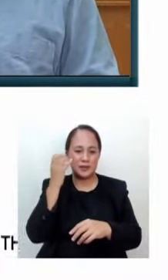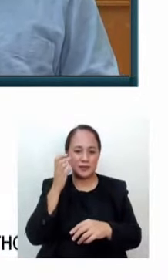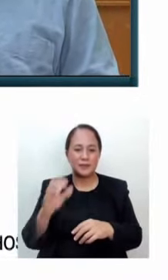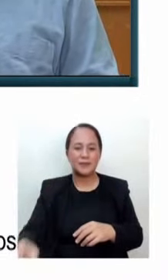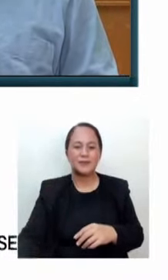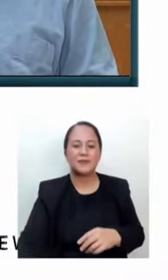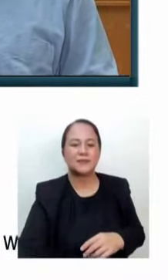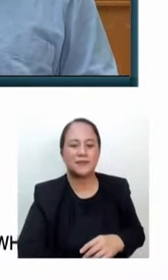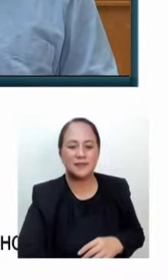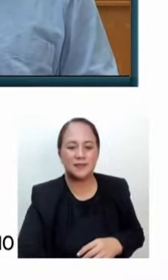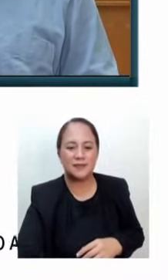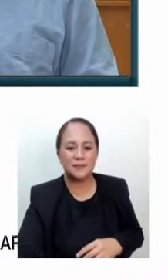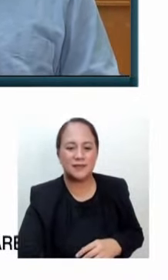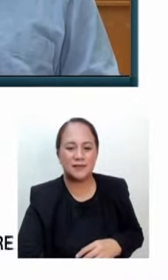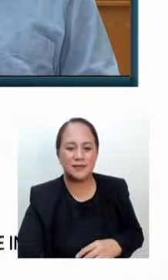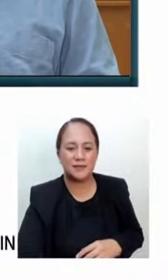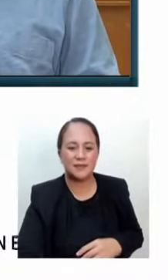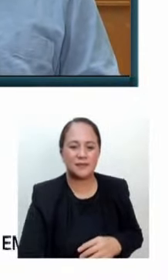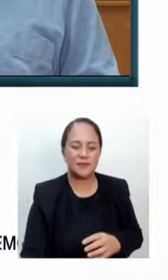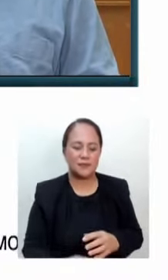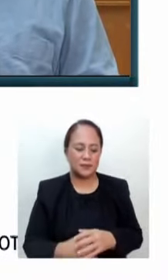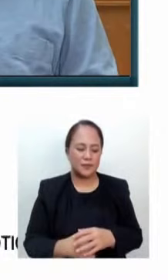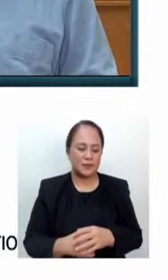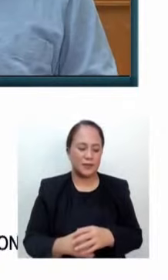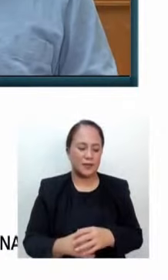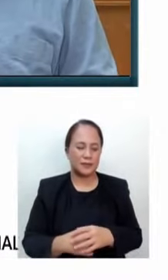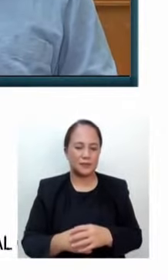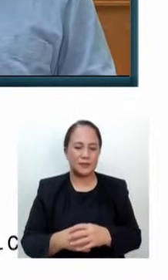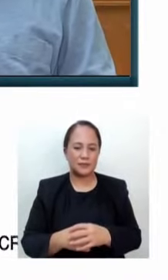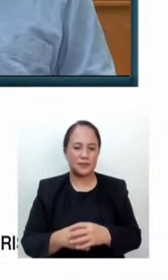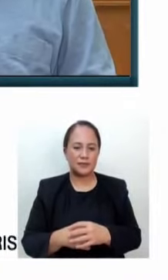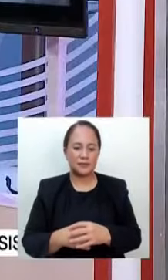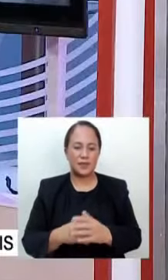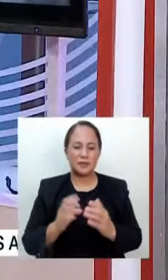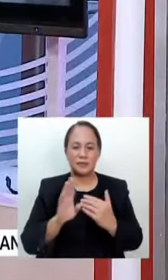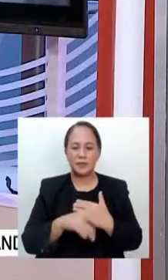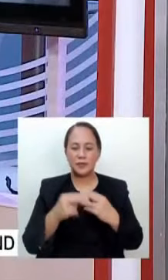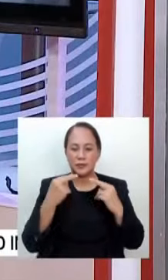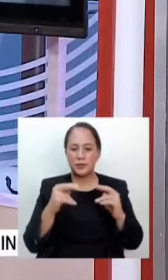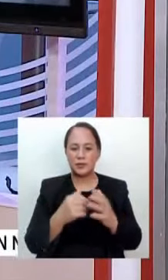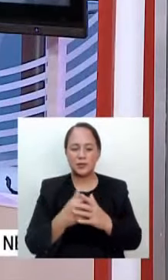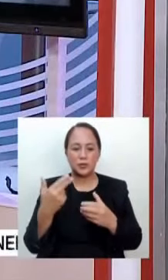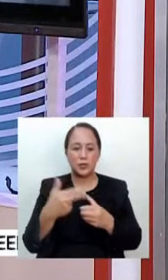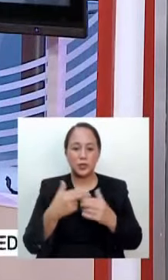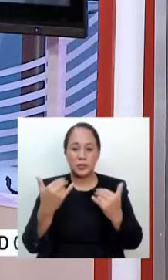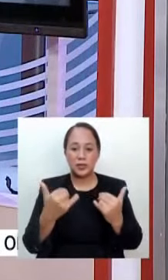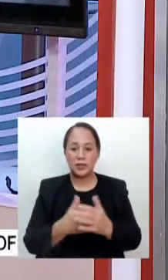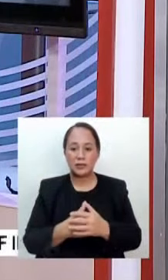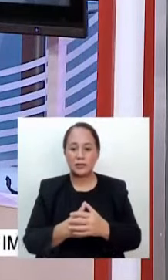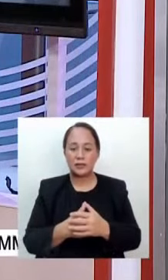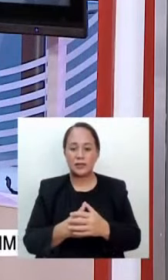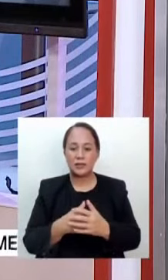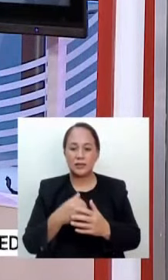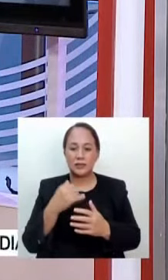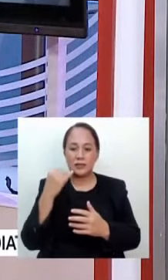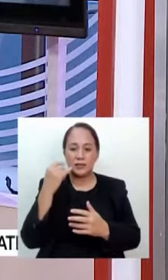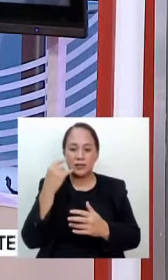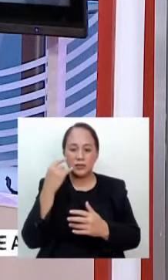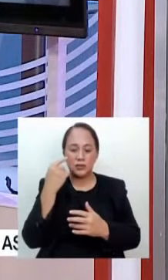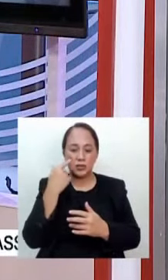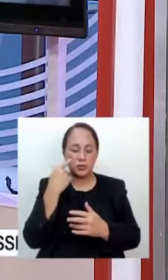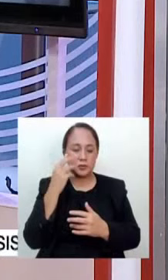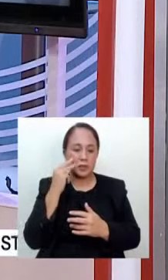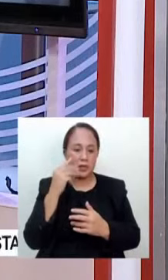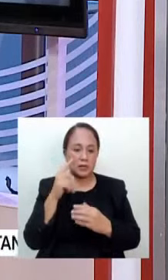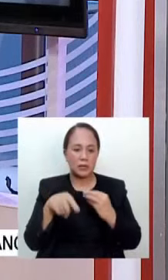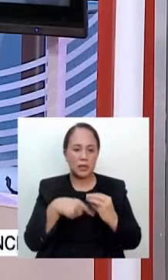the Comelec. Thanks, RJ, for joining us today. Really appreciate it. And back here in the newsroom, joining us now, correspondent Jervis Manahan. He's going to tell us all about